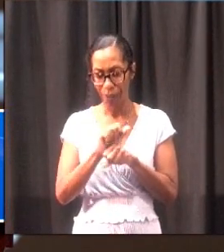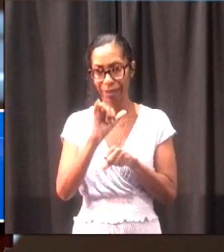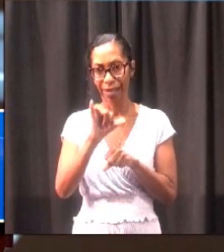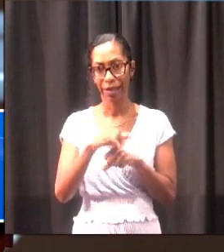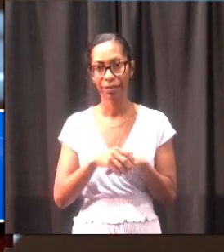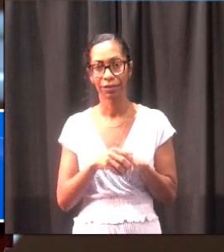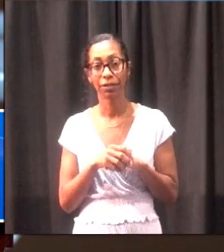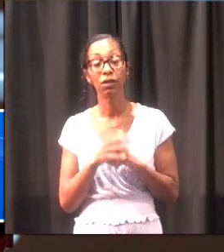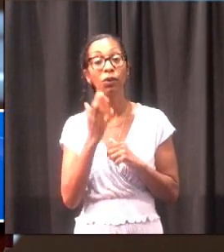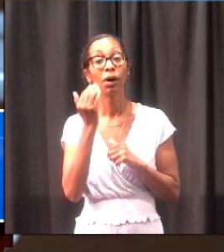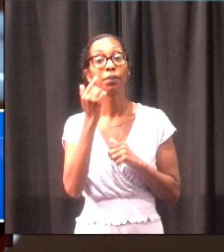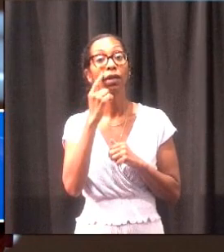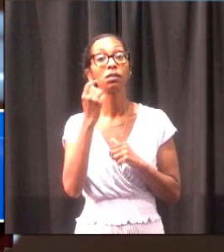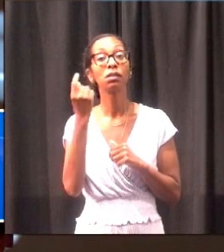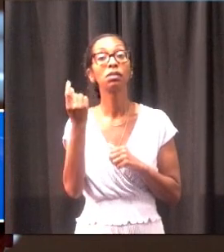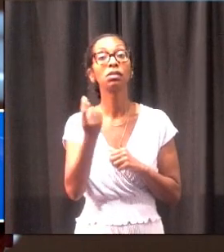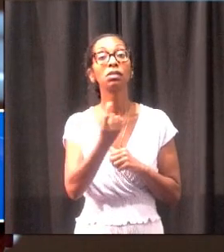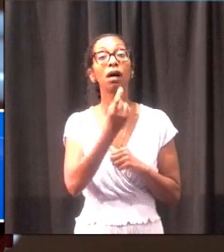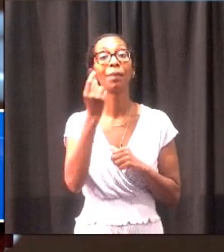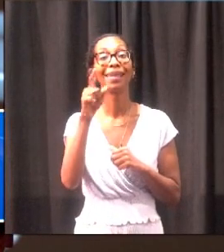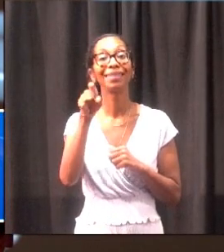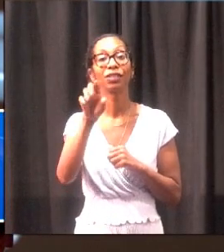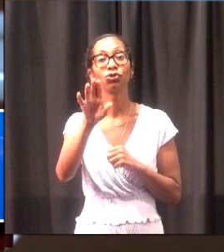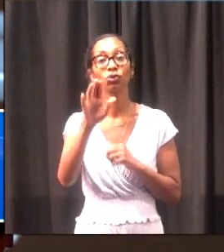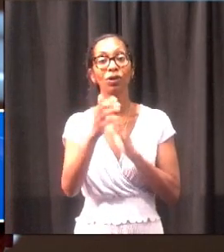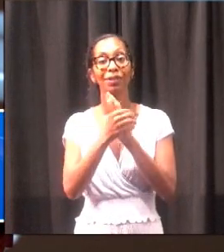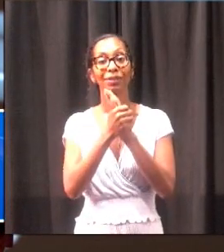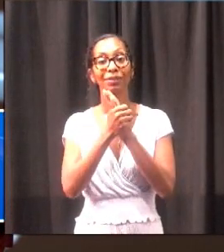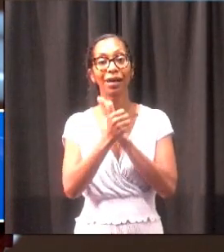Because someone needs your gift.